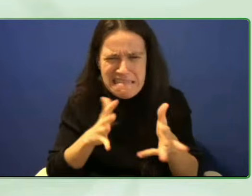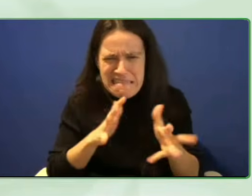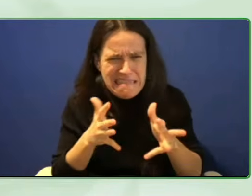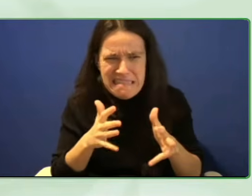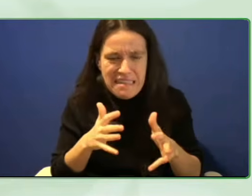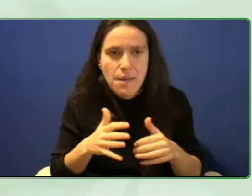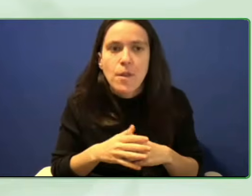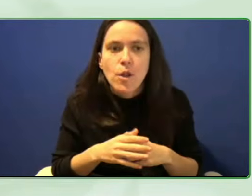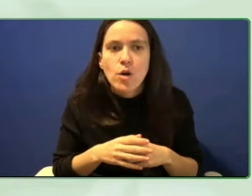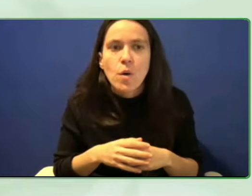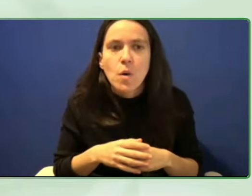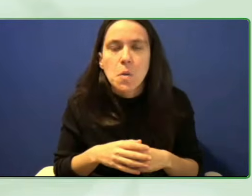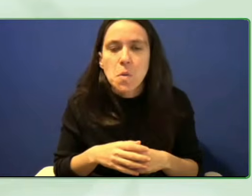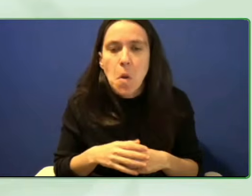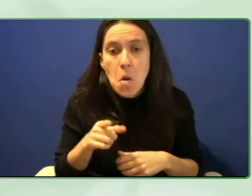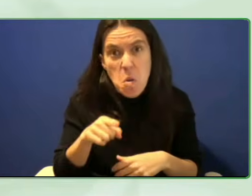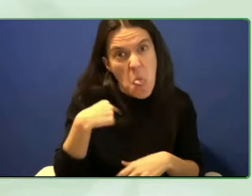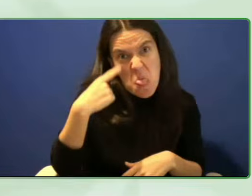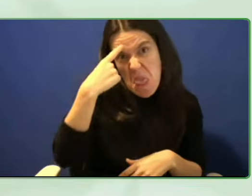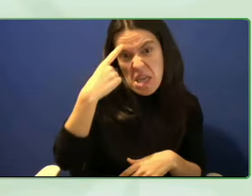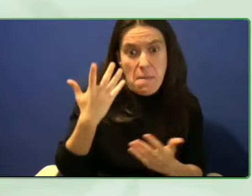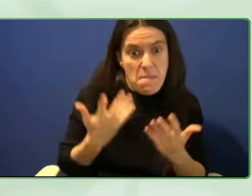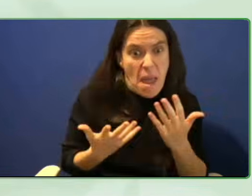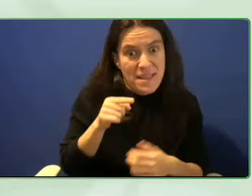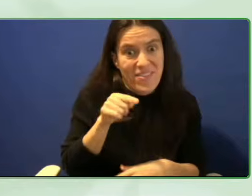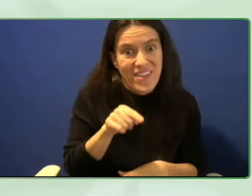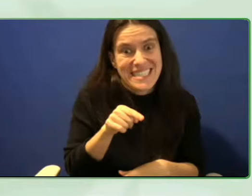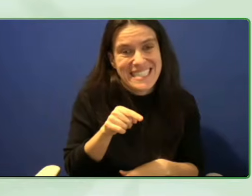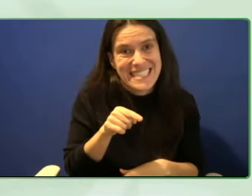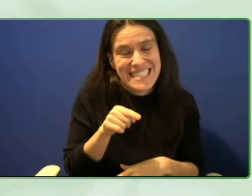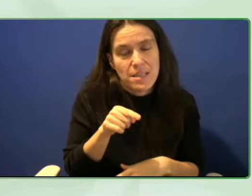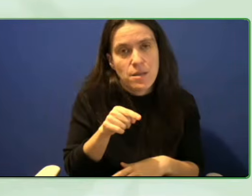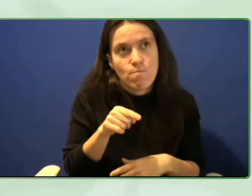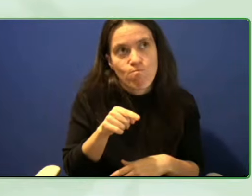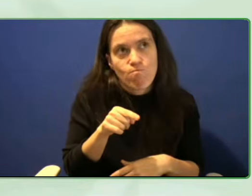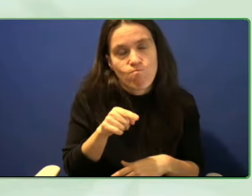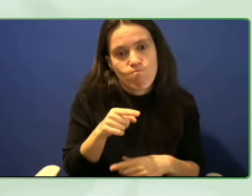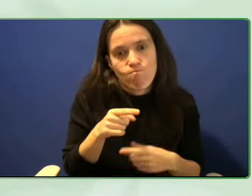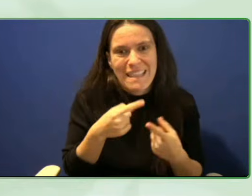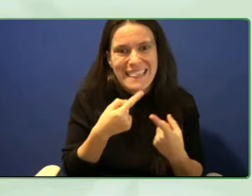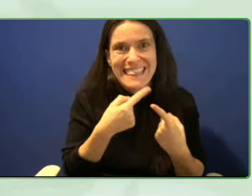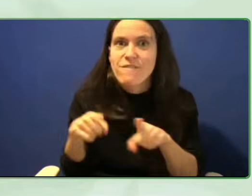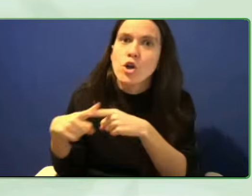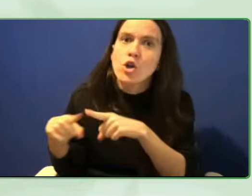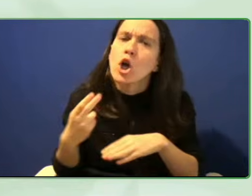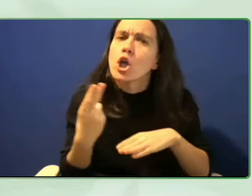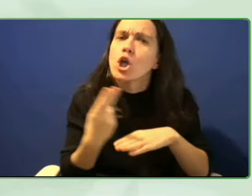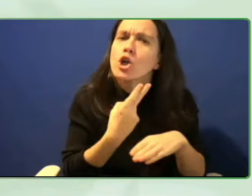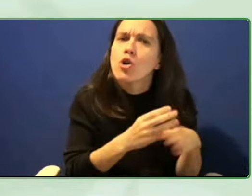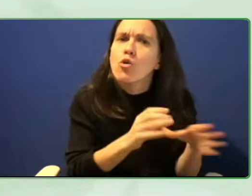So are you seeing adoption from different types of user groups for